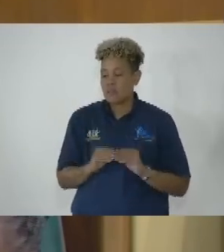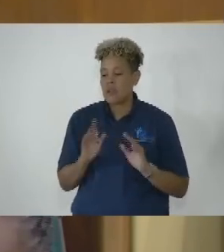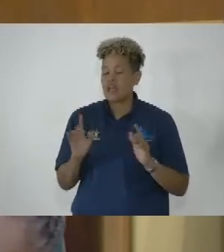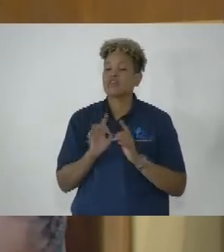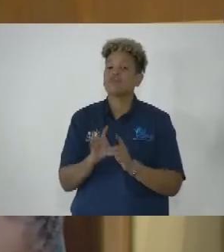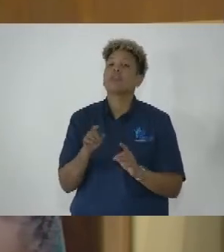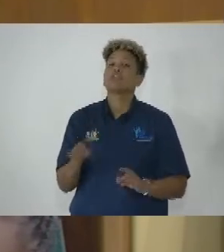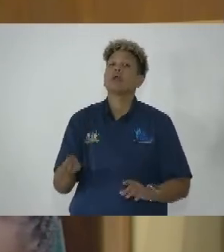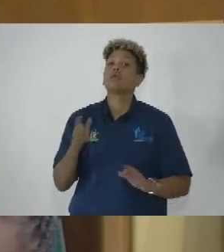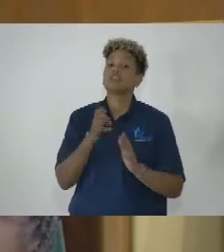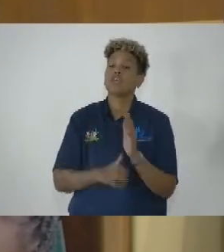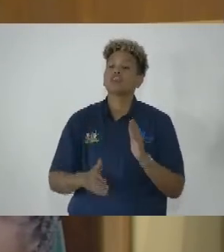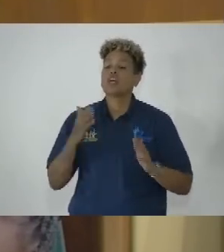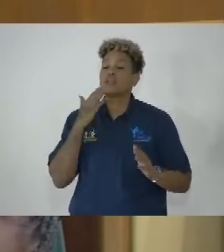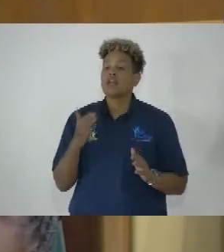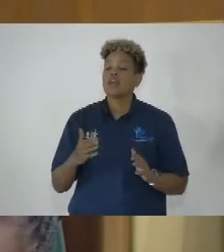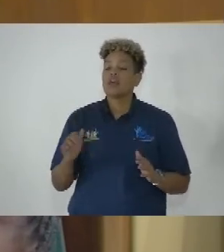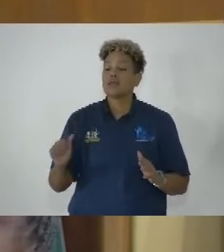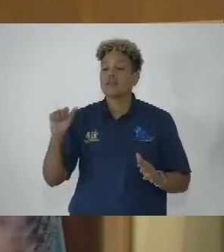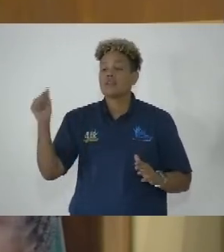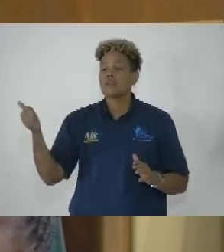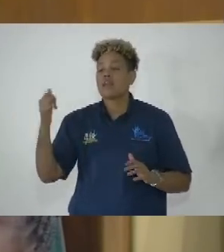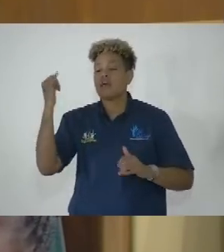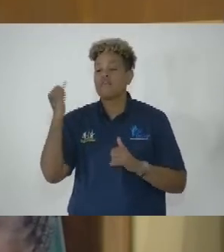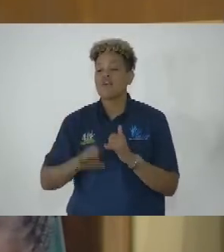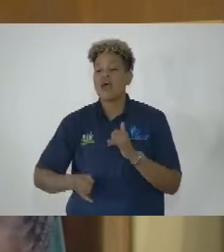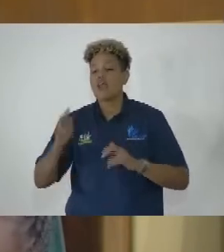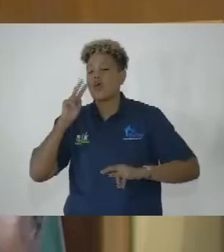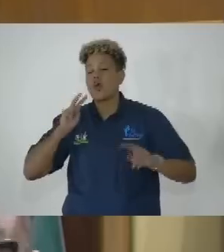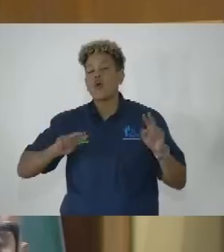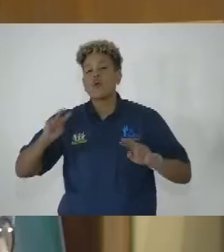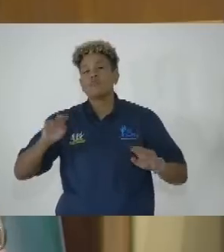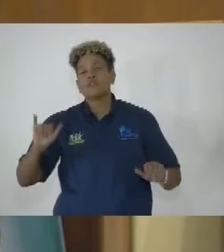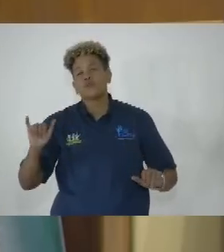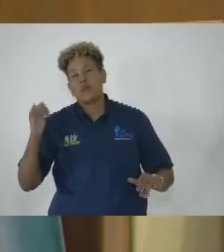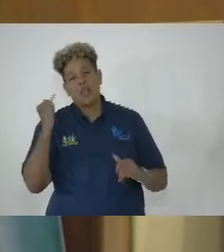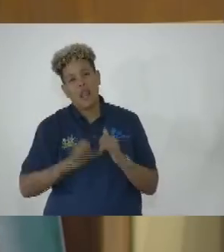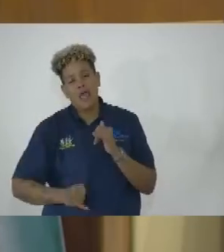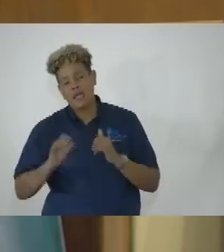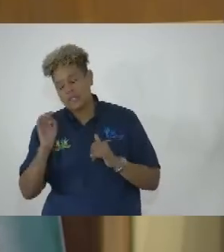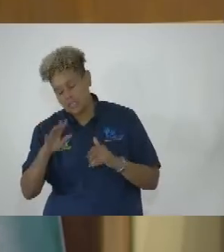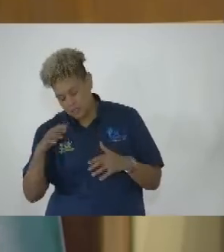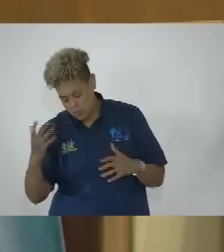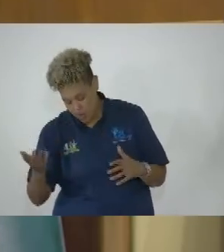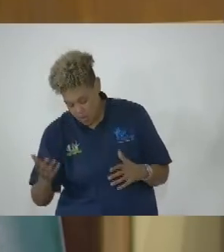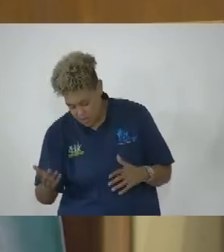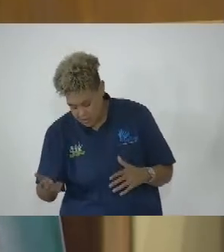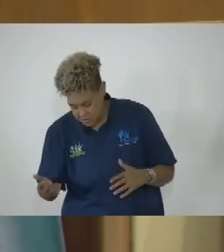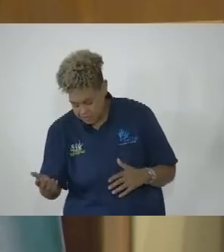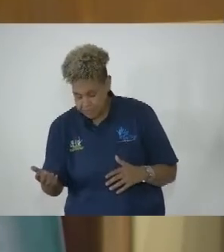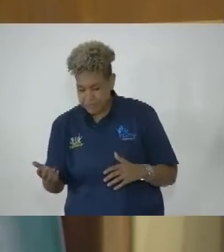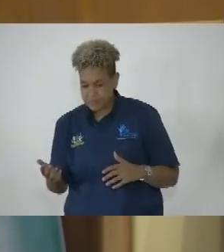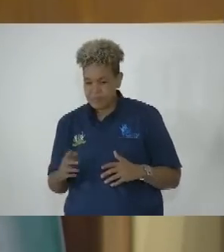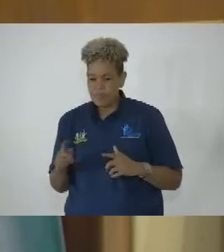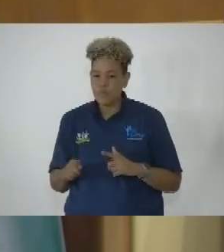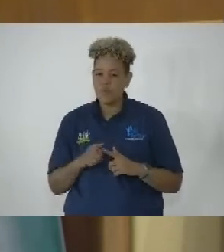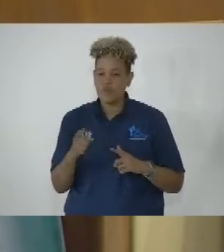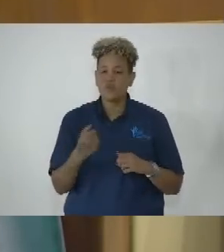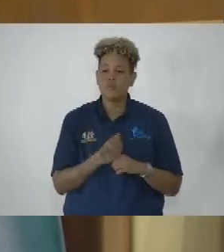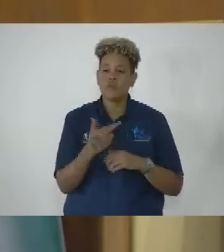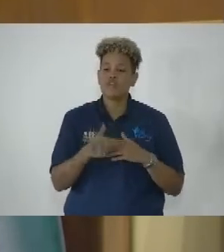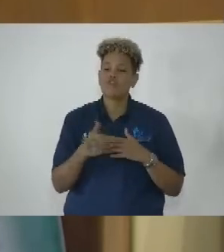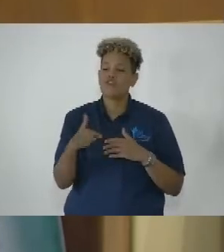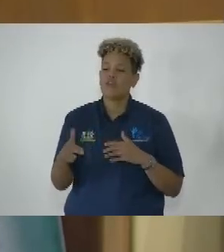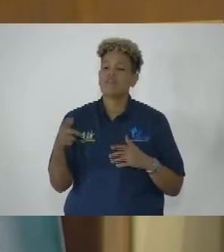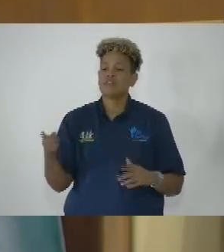clarity there. And the final observation here is that when you make reference